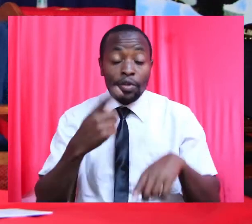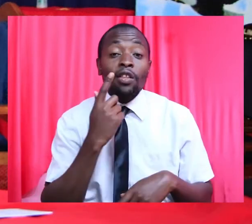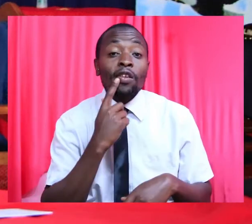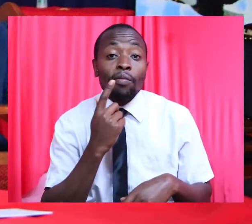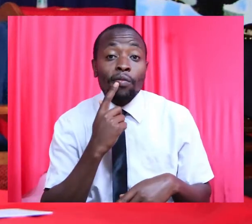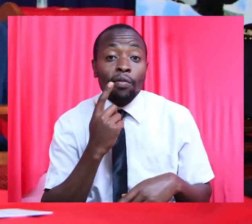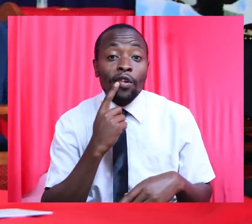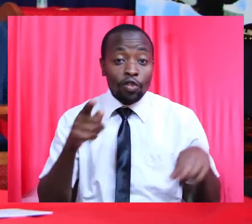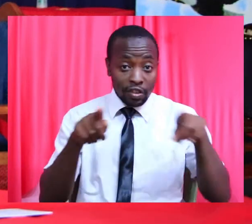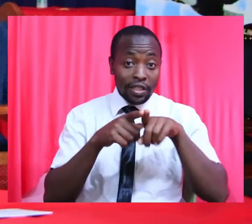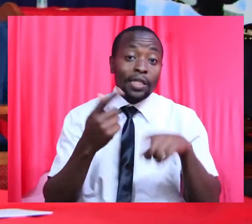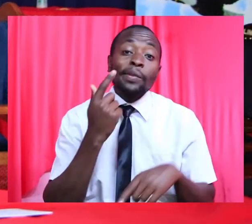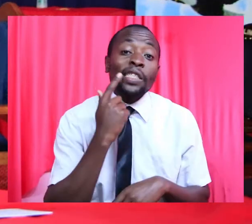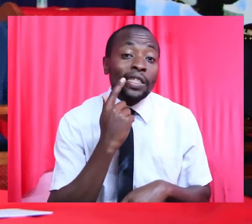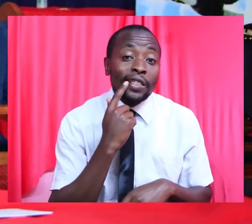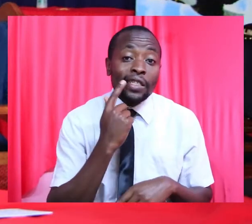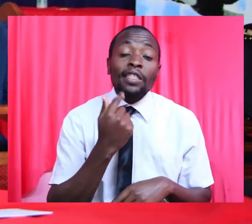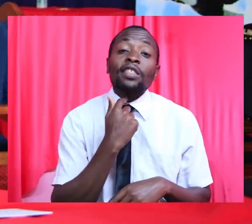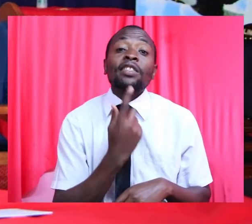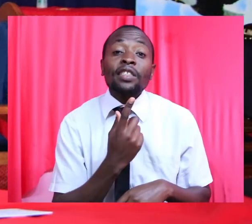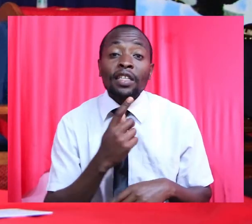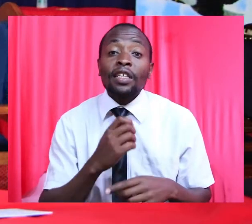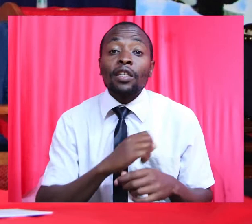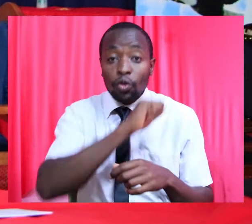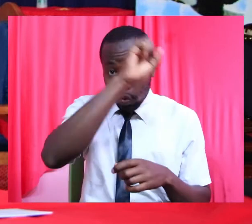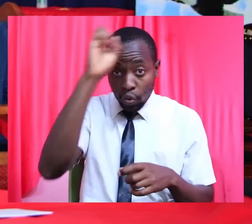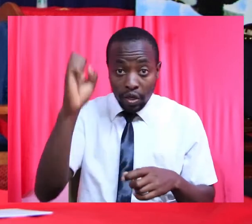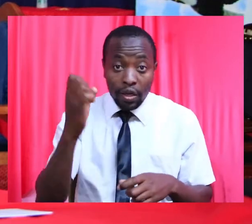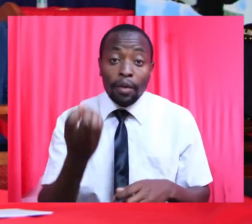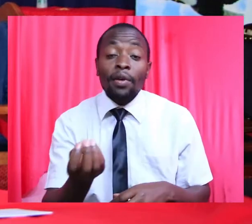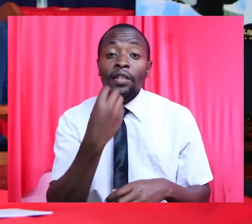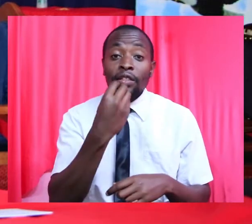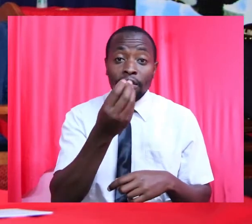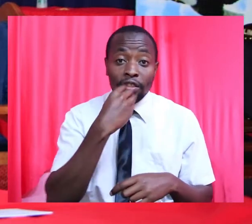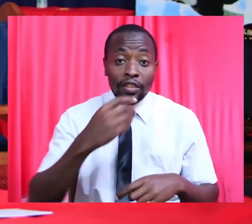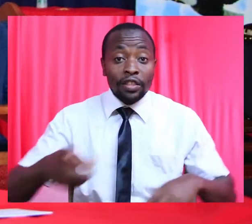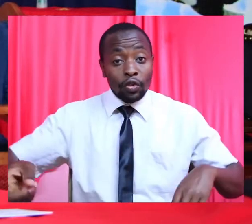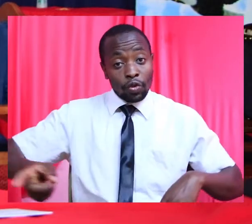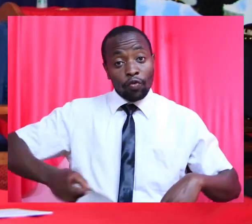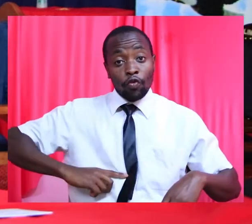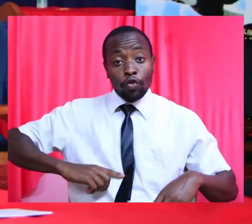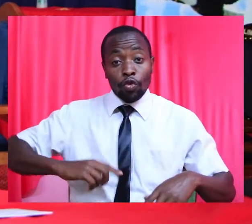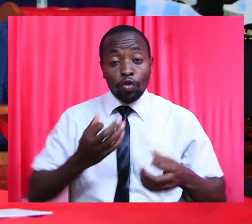its teeth. It was told, 'Get up and eat your fill of flesh.'"